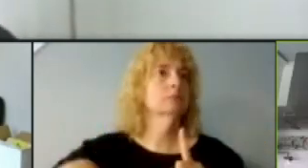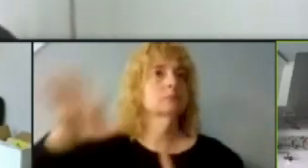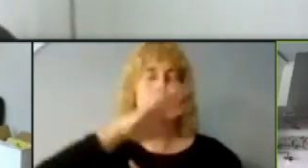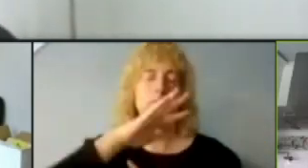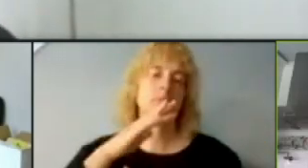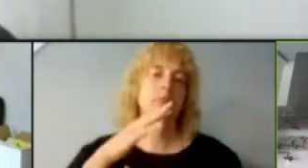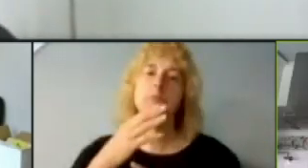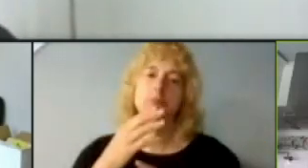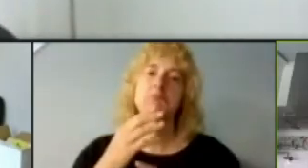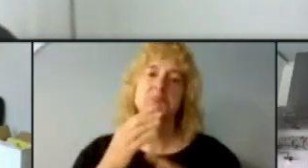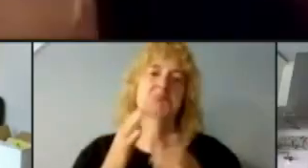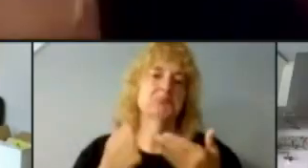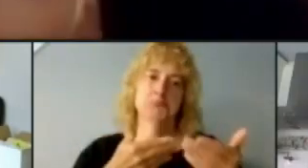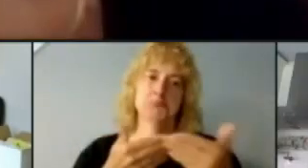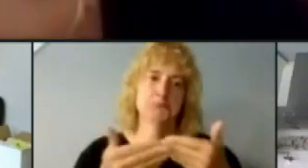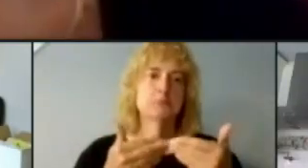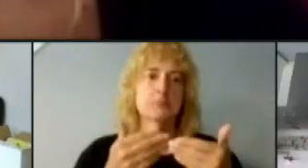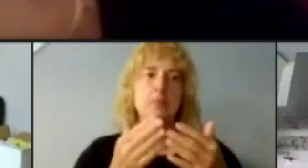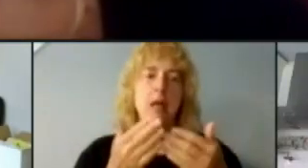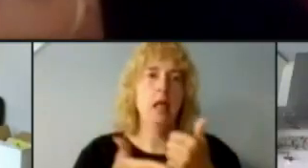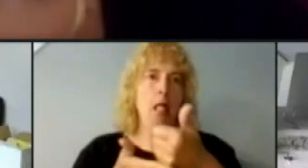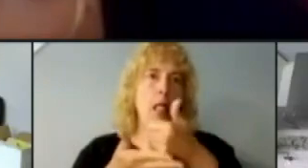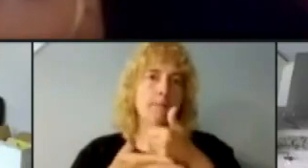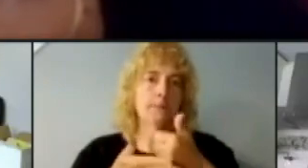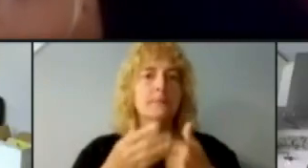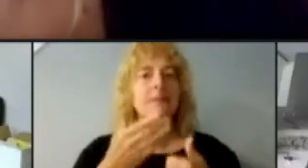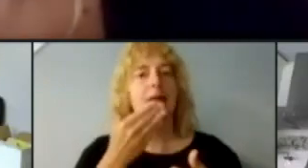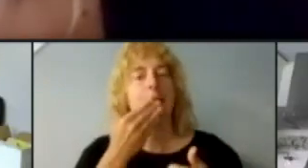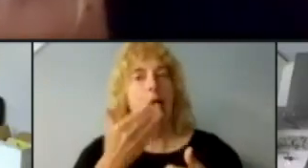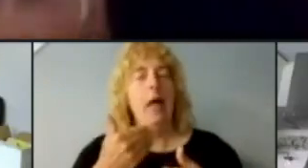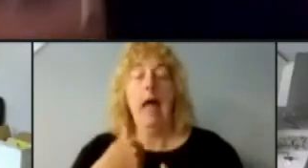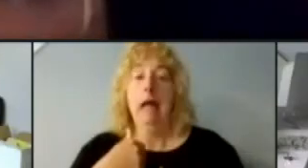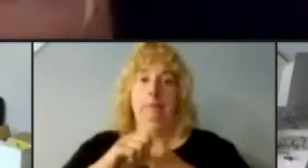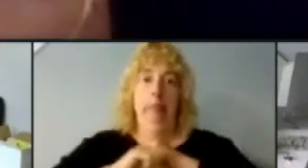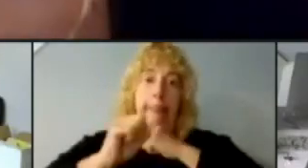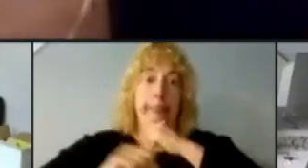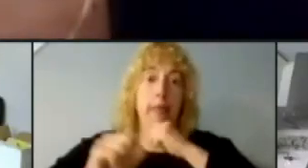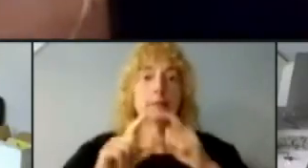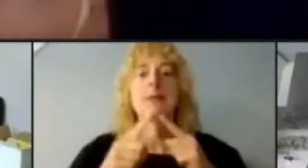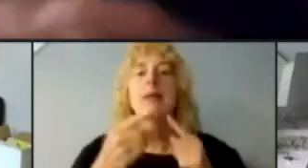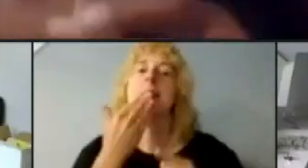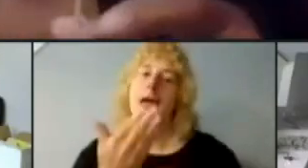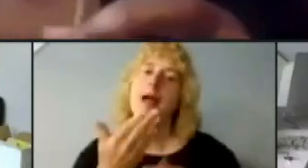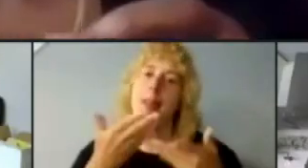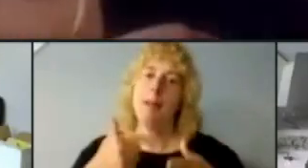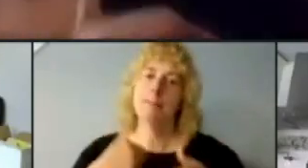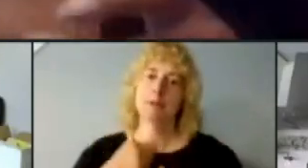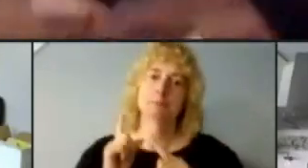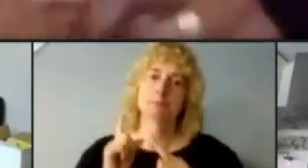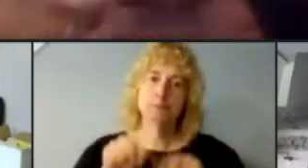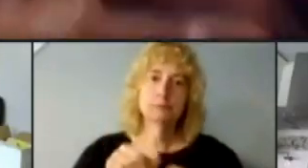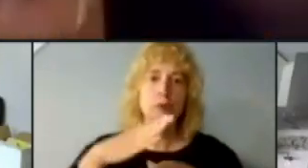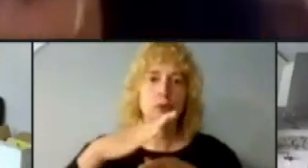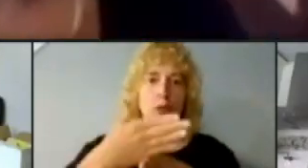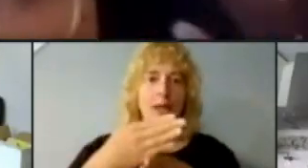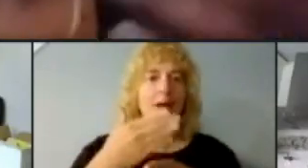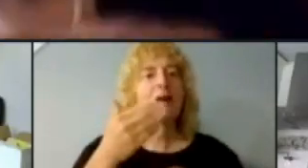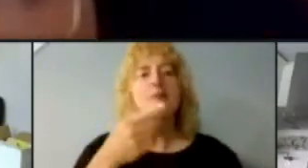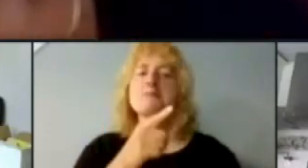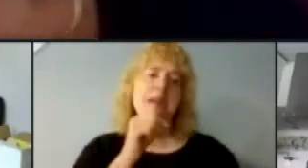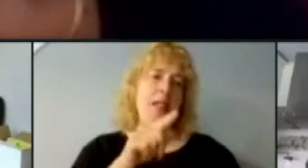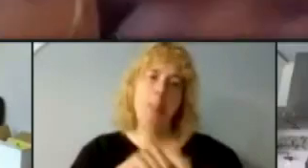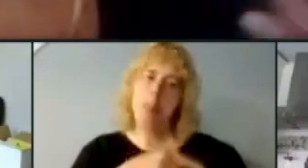share. Certainly, and no, you weren't too long-winded, but you also did a couple very critical